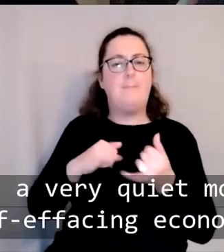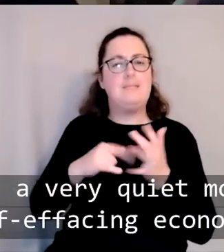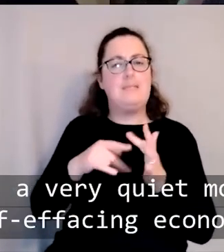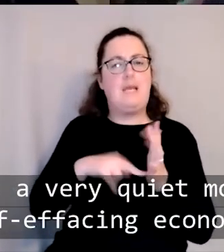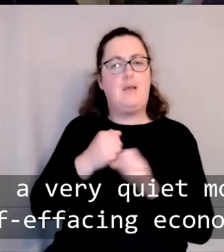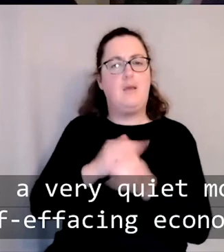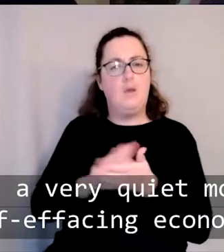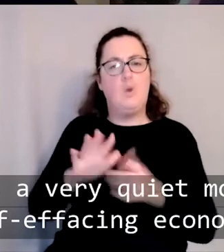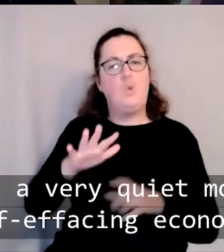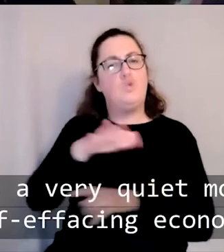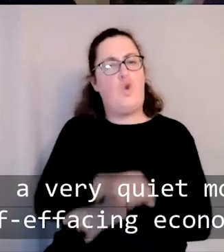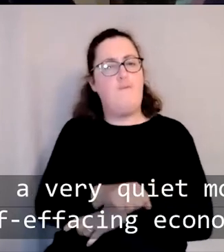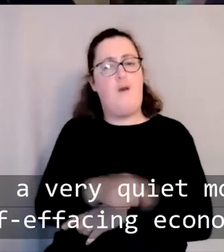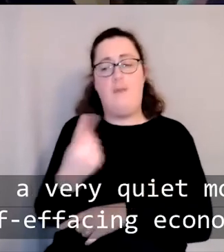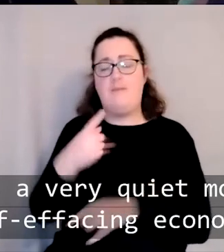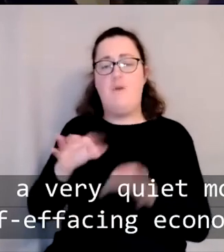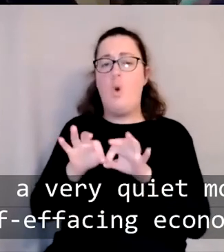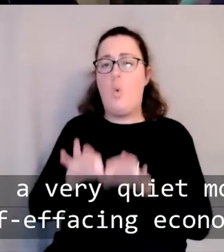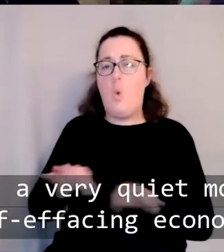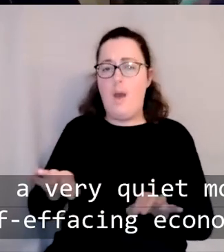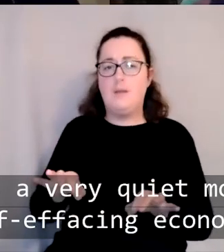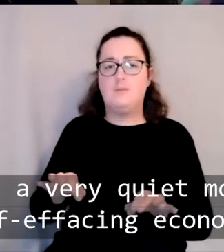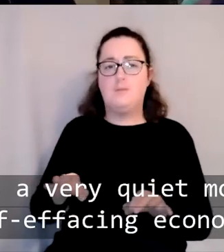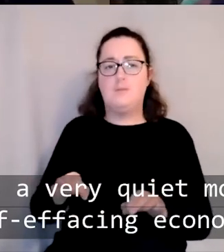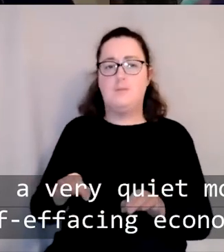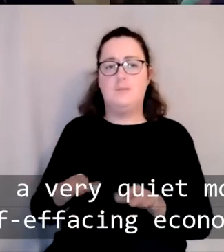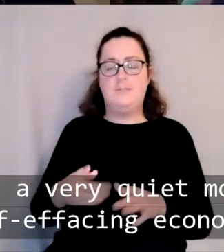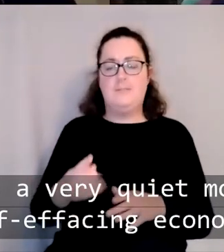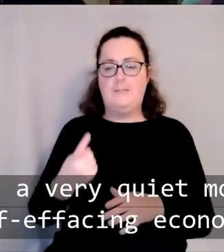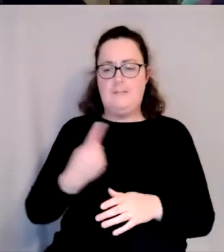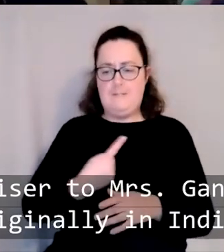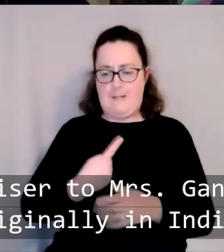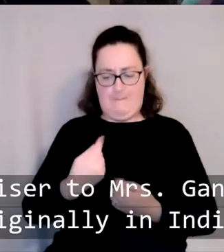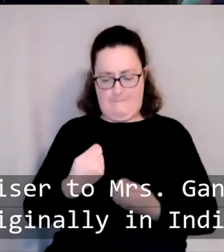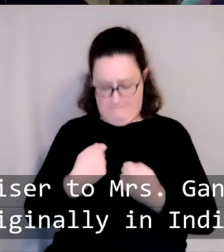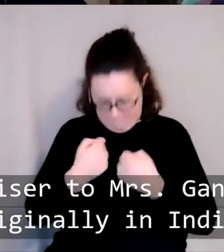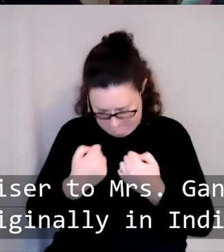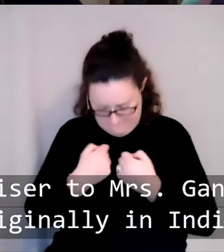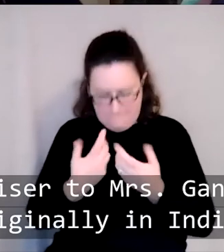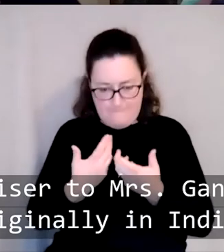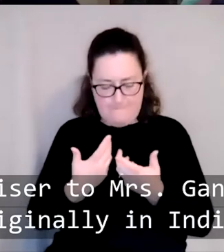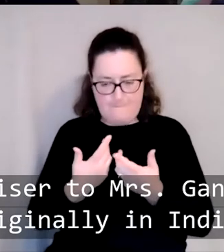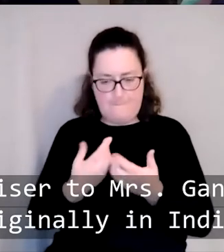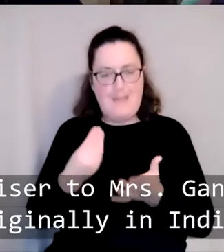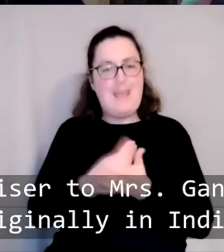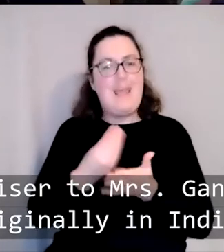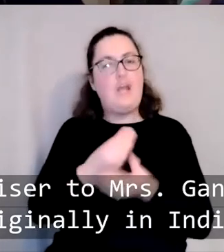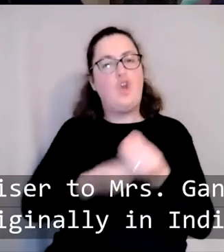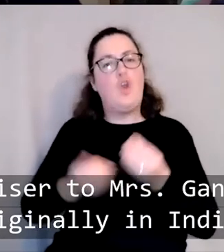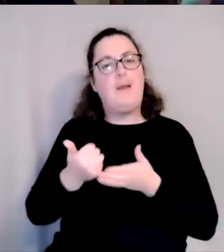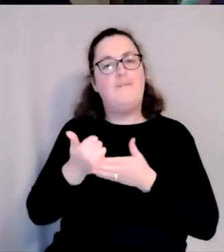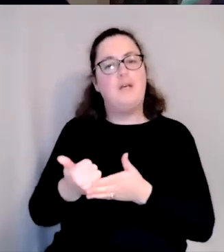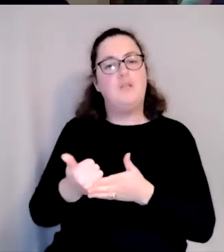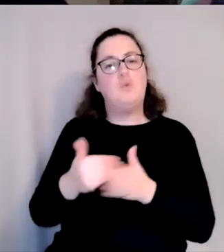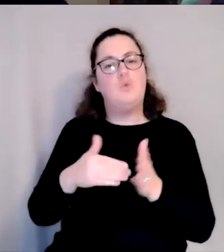over. He was a very quiet, modest, self-effacing economic advisor to Mrs. Gandhi, originally in